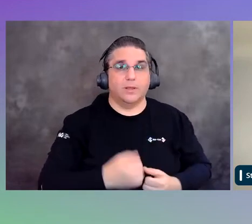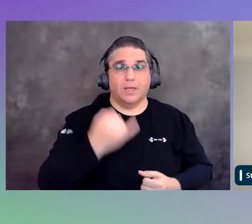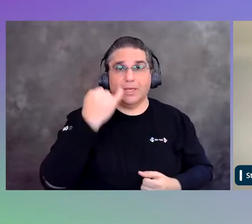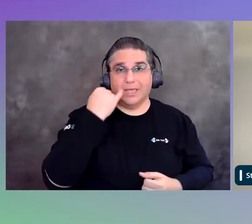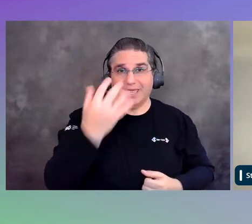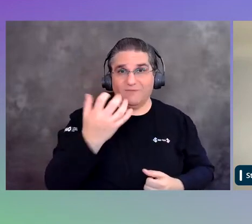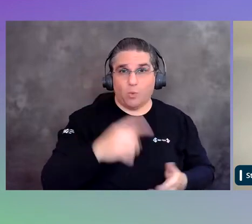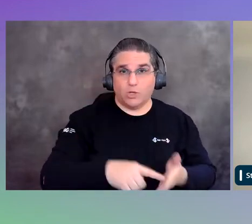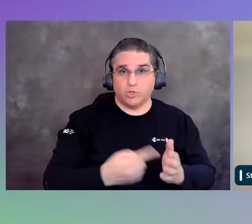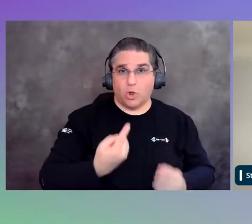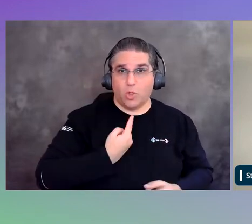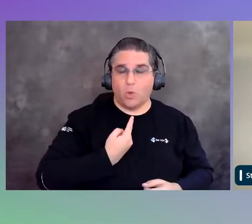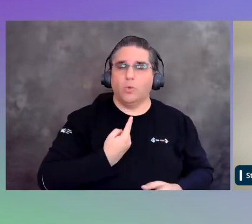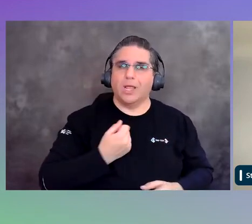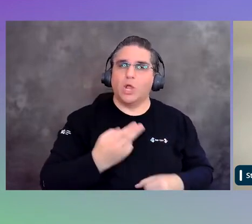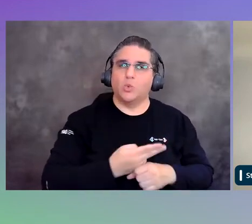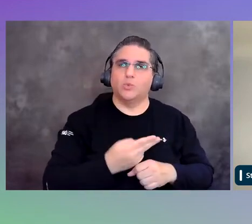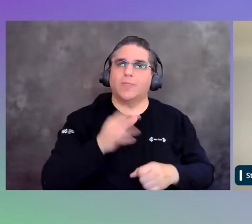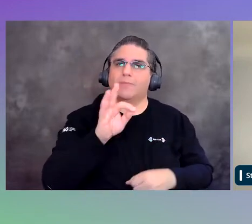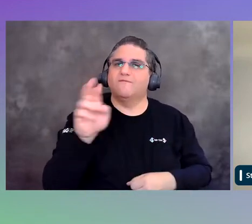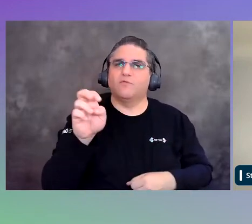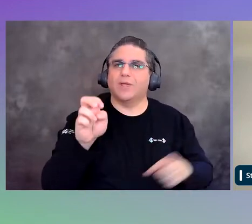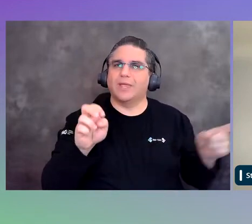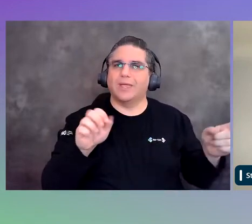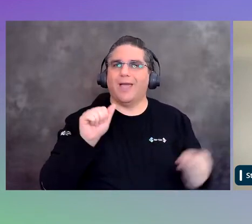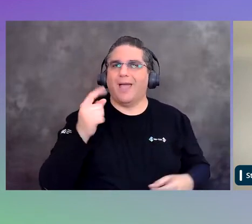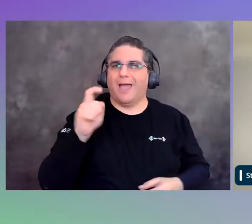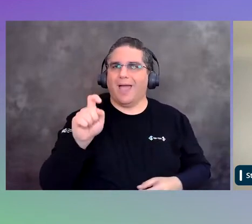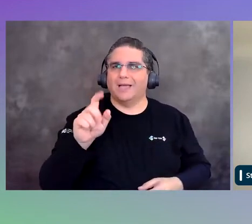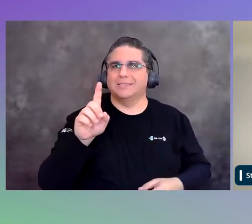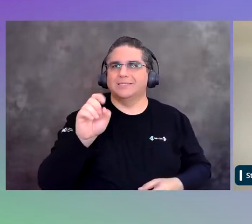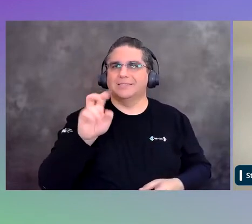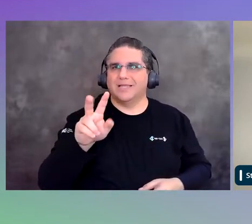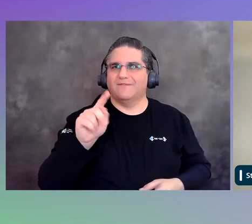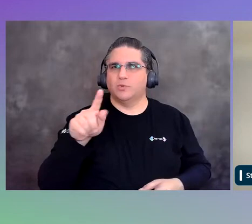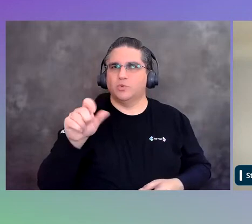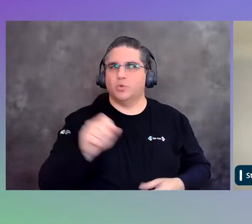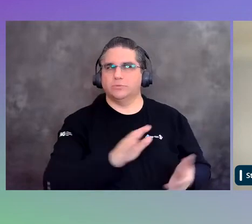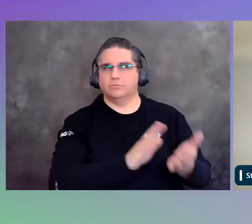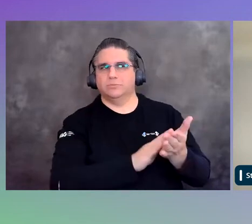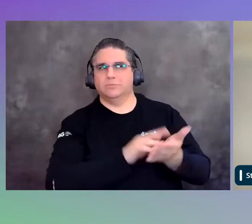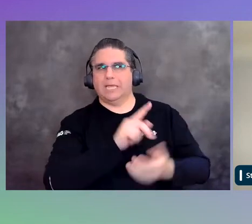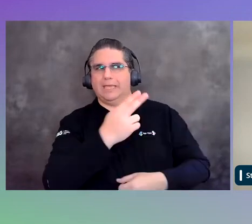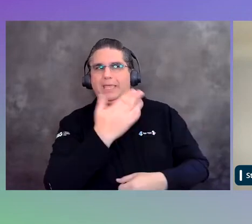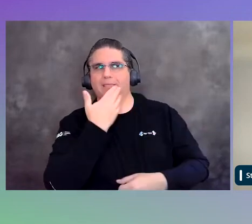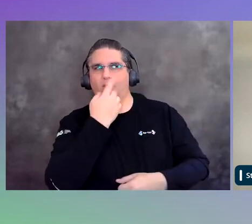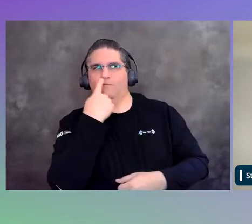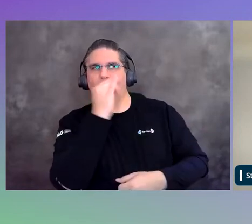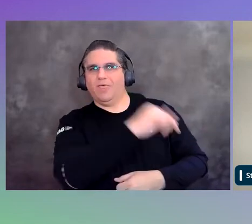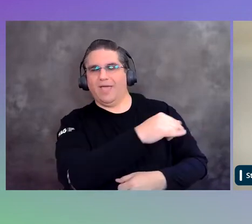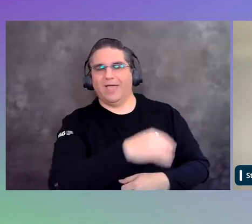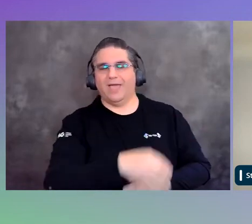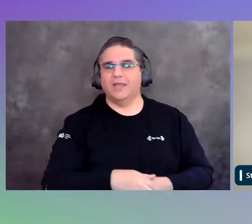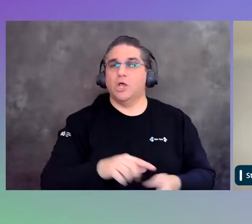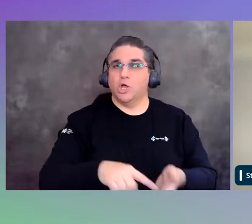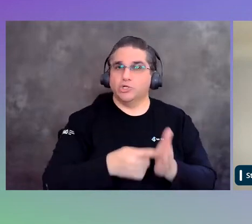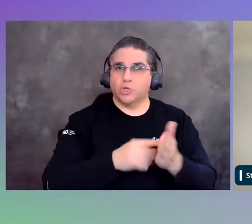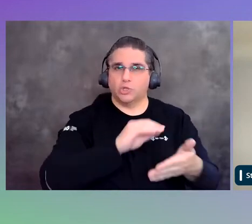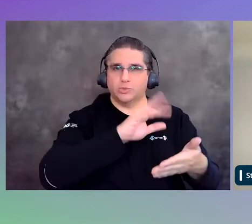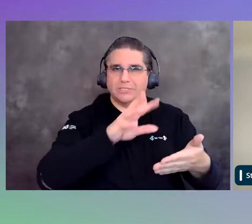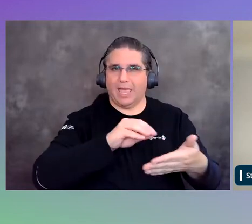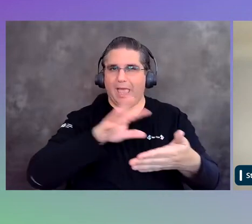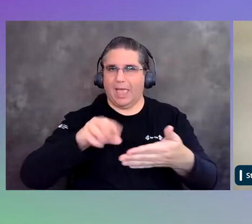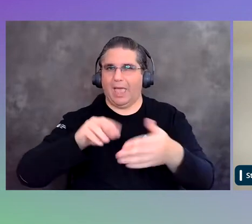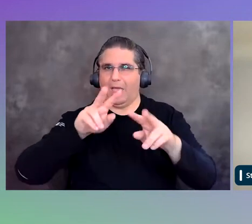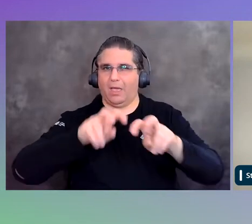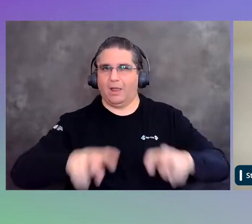version of Axe DevTools. So give them a shout out to DQ for that. Start running scans, seeing what the problems are, and building up the size of the